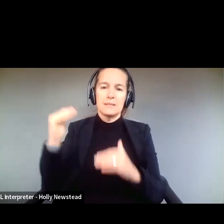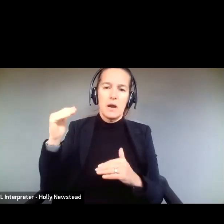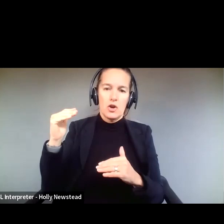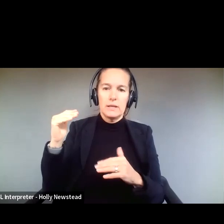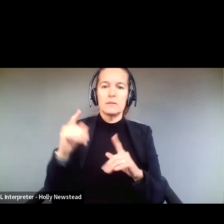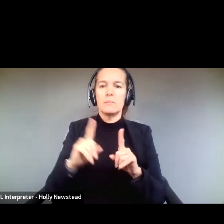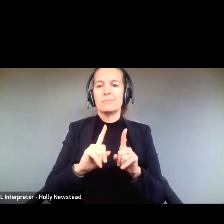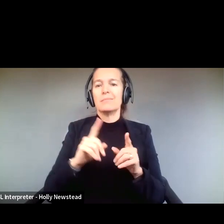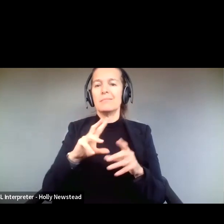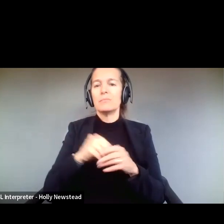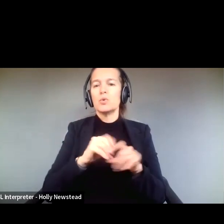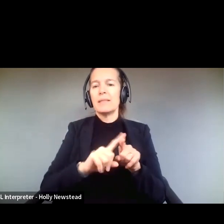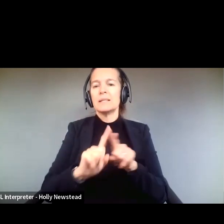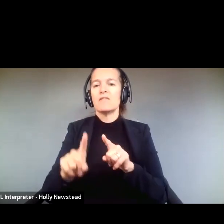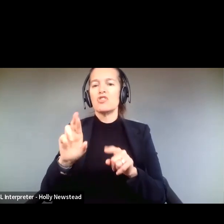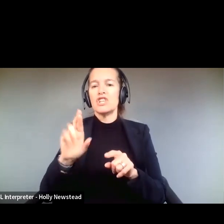regional centers?